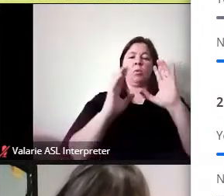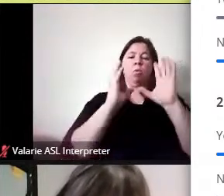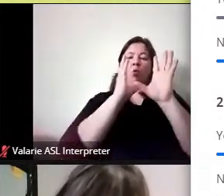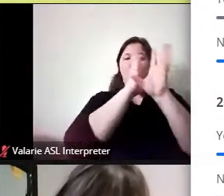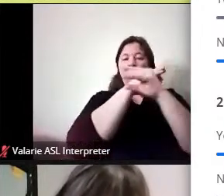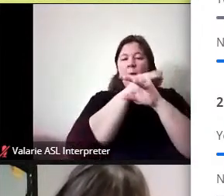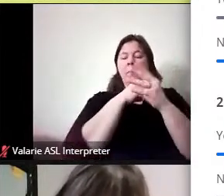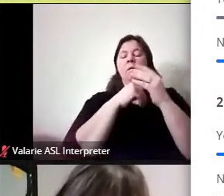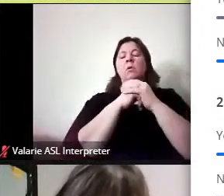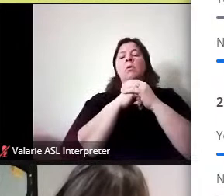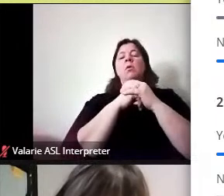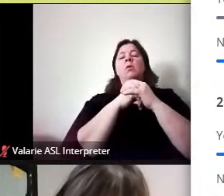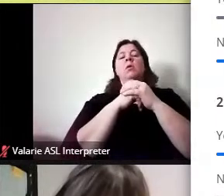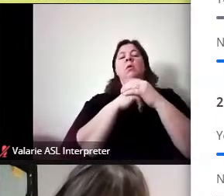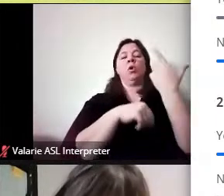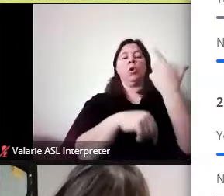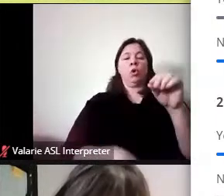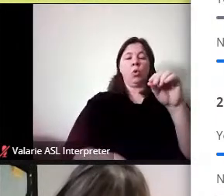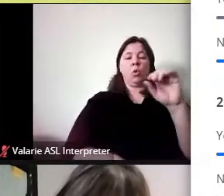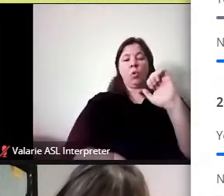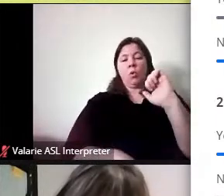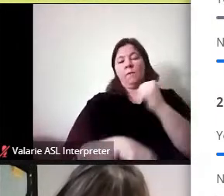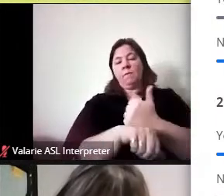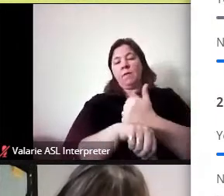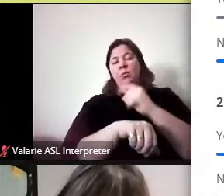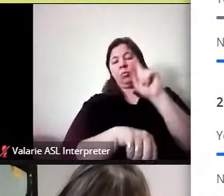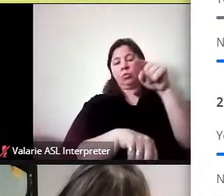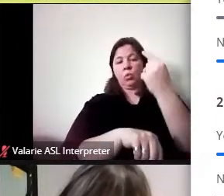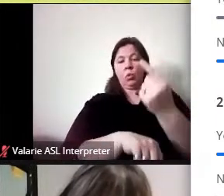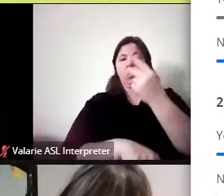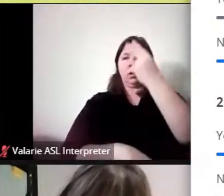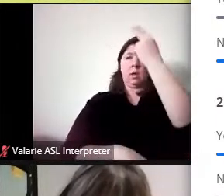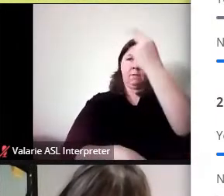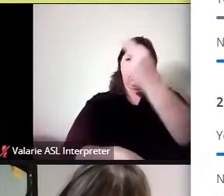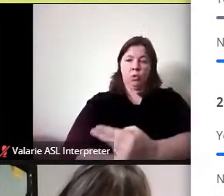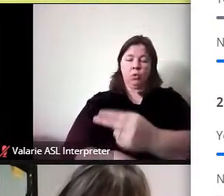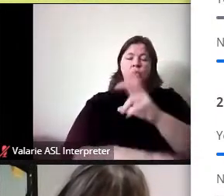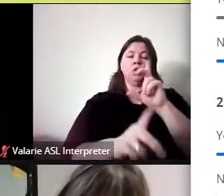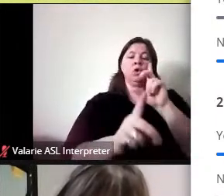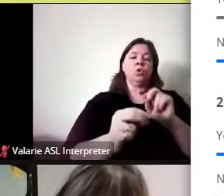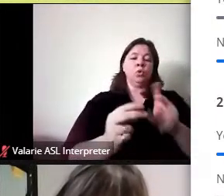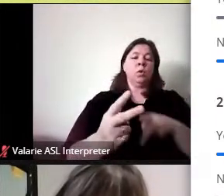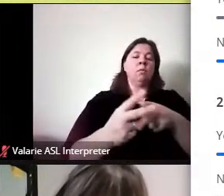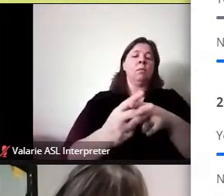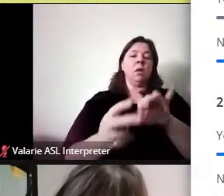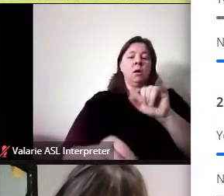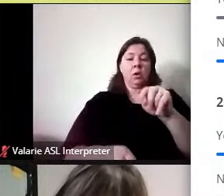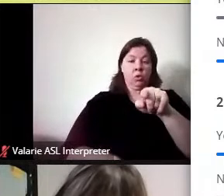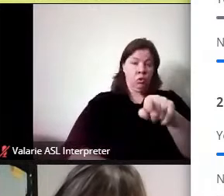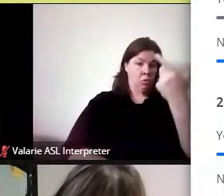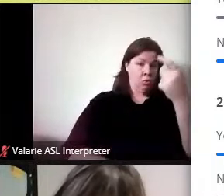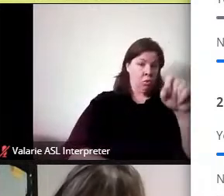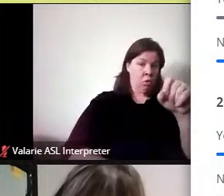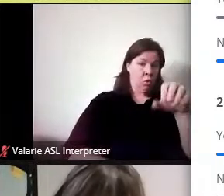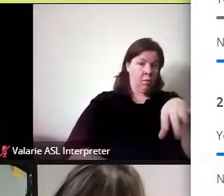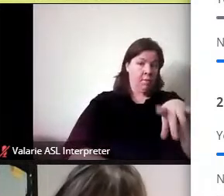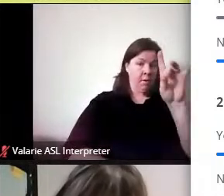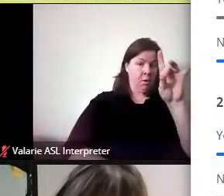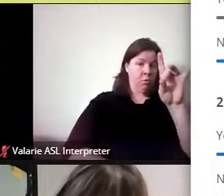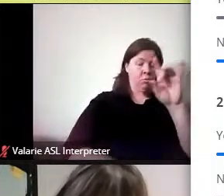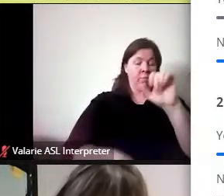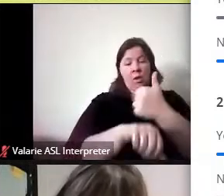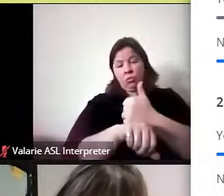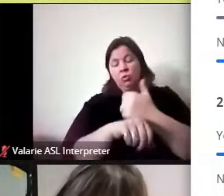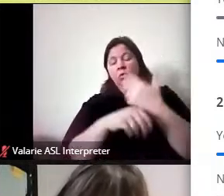there's for Go Founders only every Thursday. So please do plug in. Are you a Go Founder?